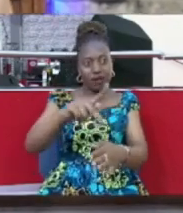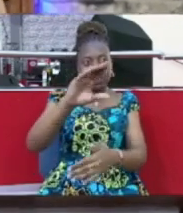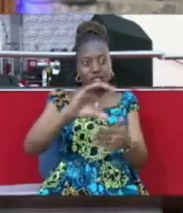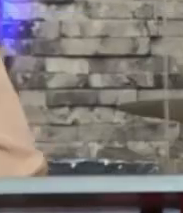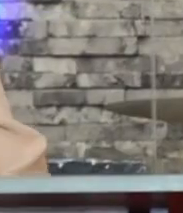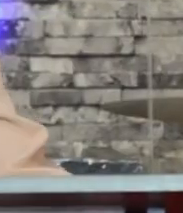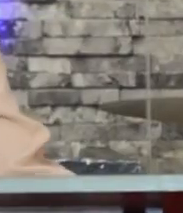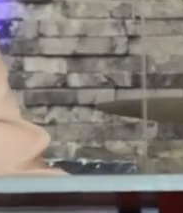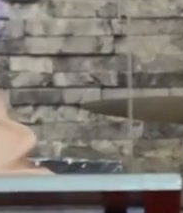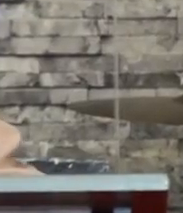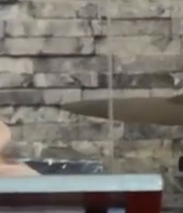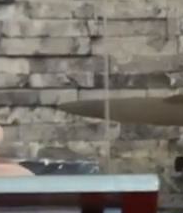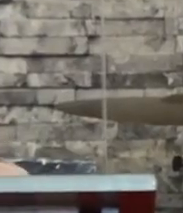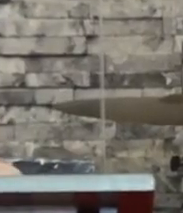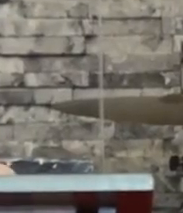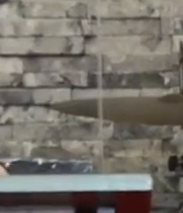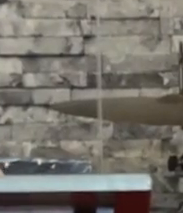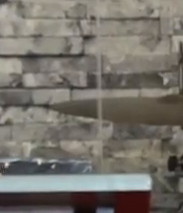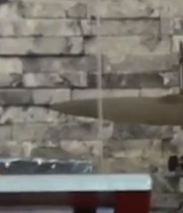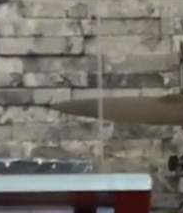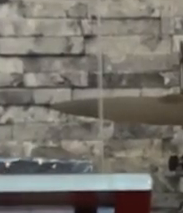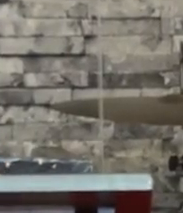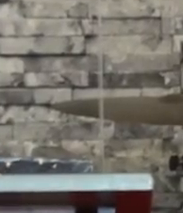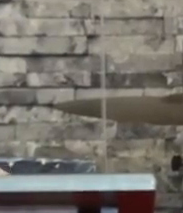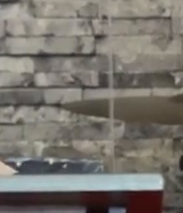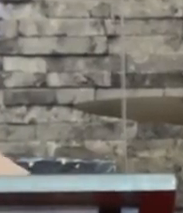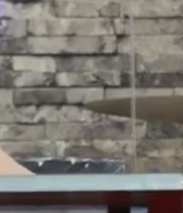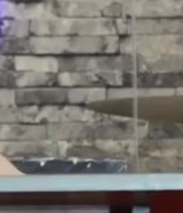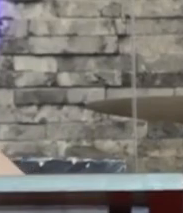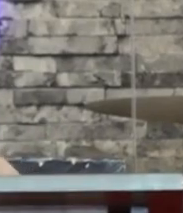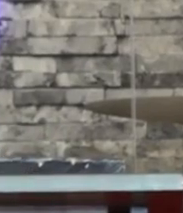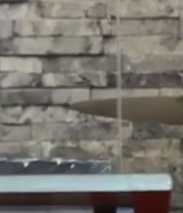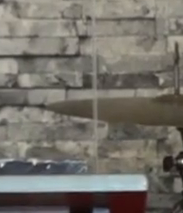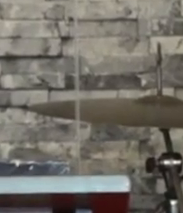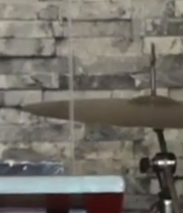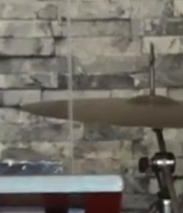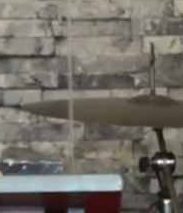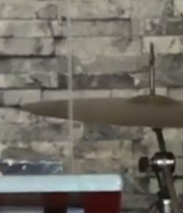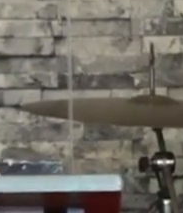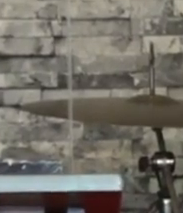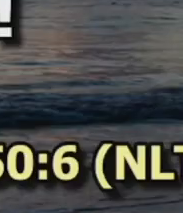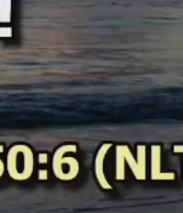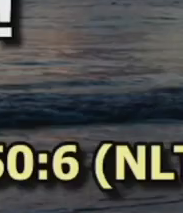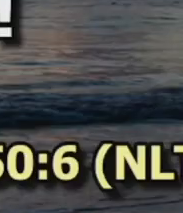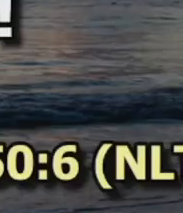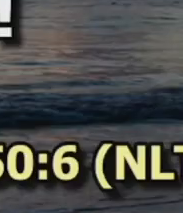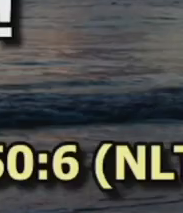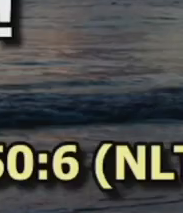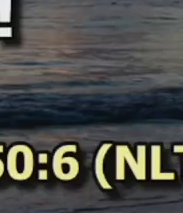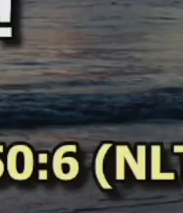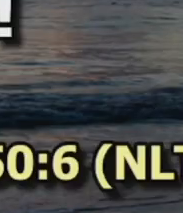150, the Bible says, let everything that has breath praise the